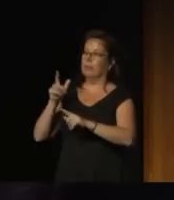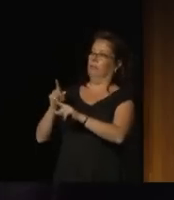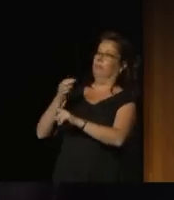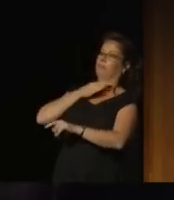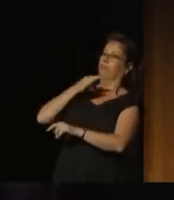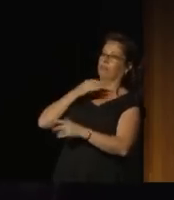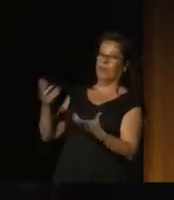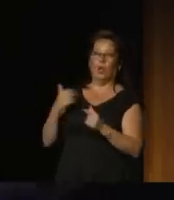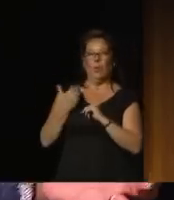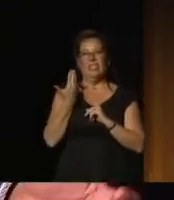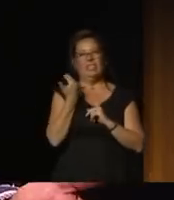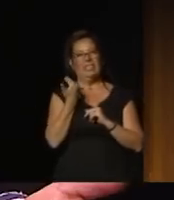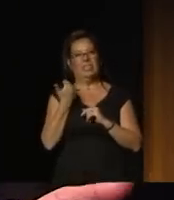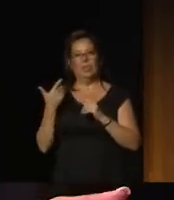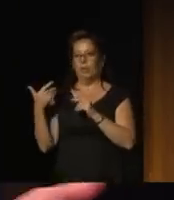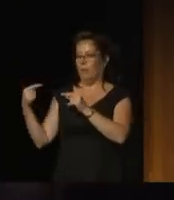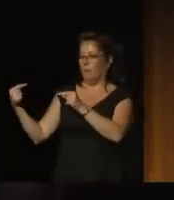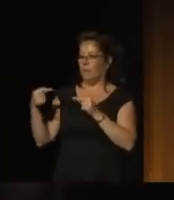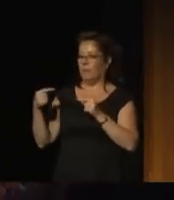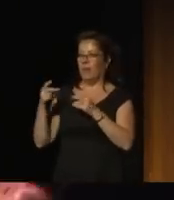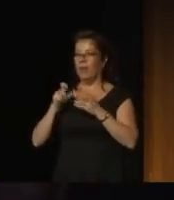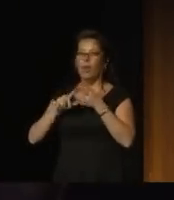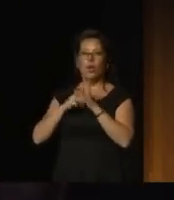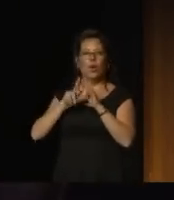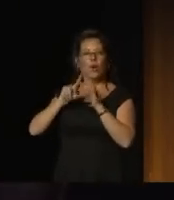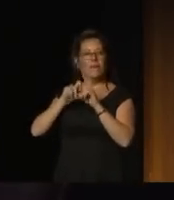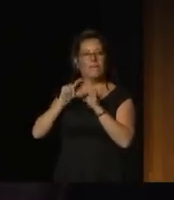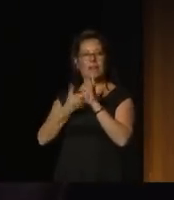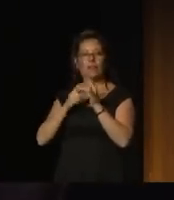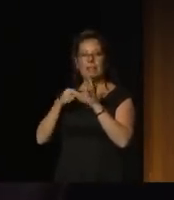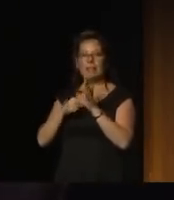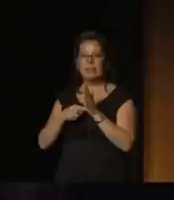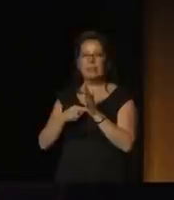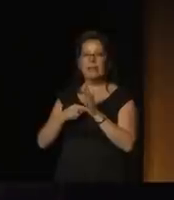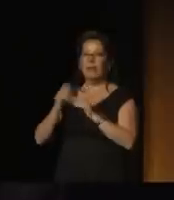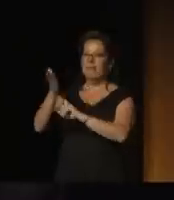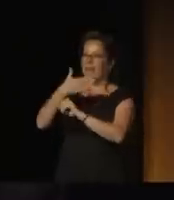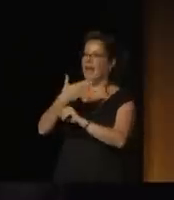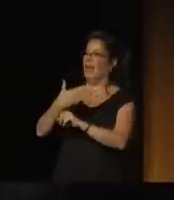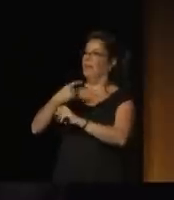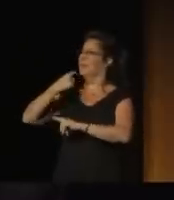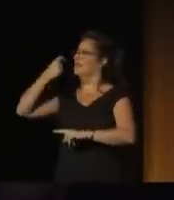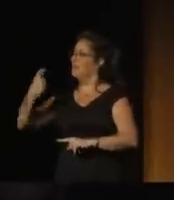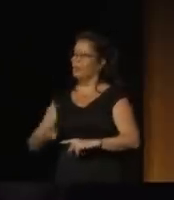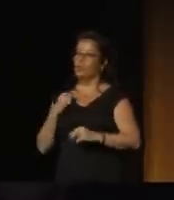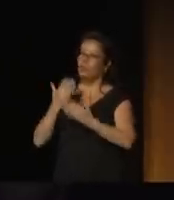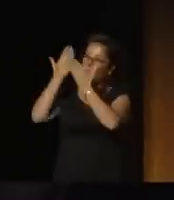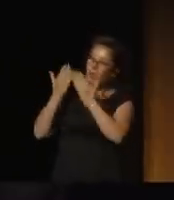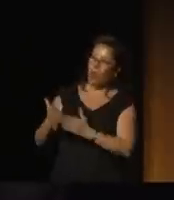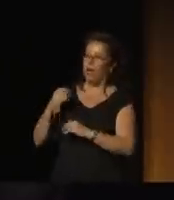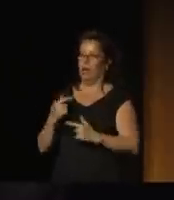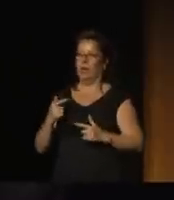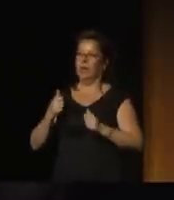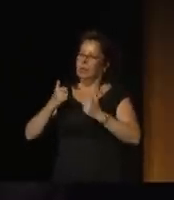in America over keeping Confederate statues and honoring them and flags and guns. There is a big segment in my